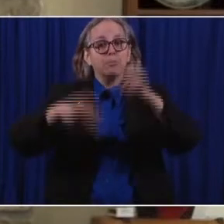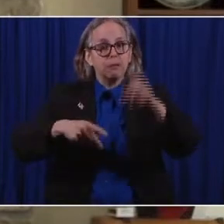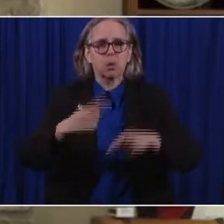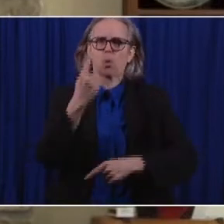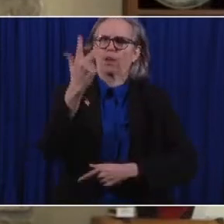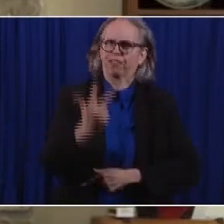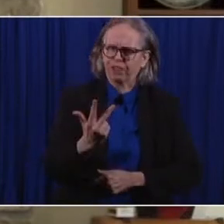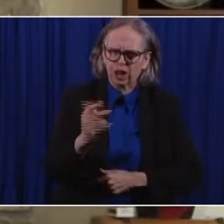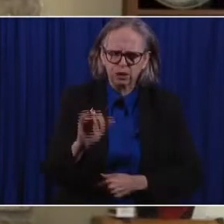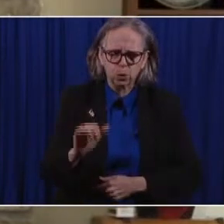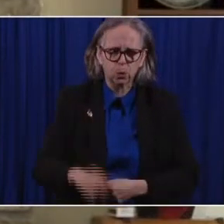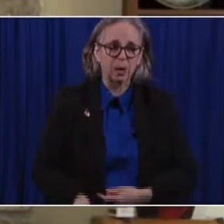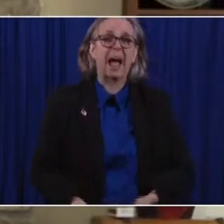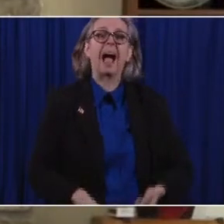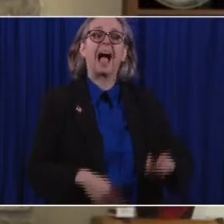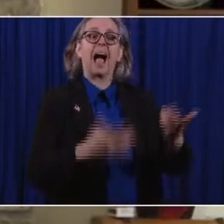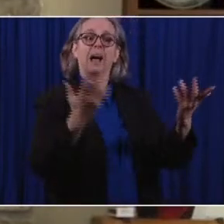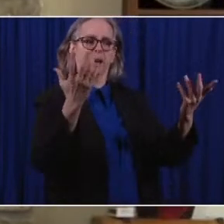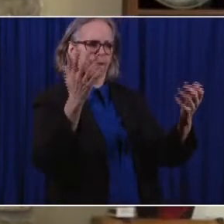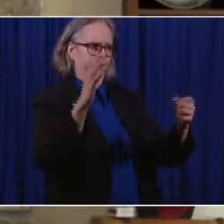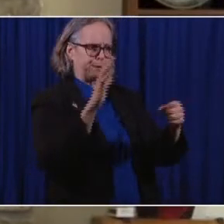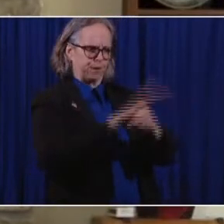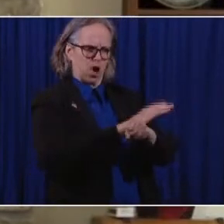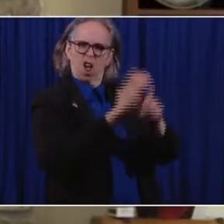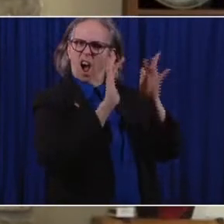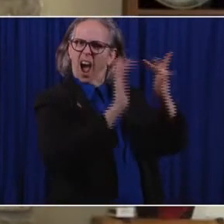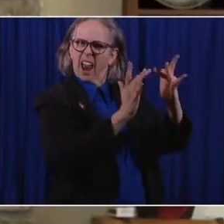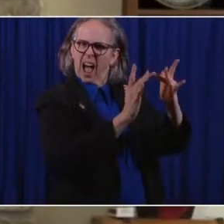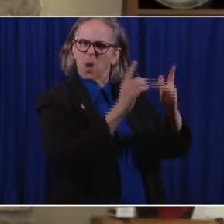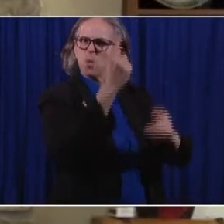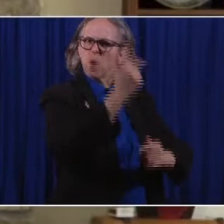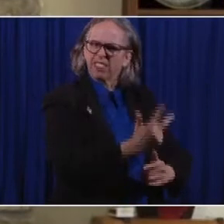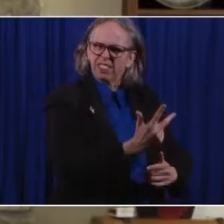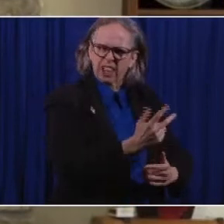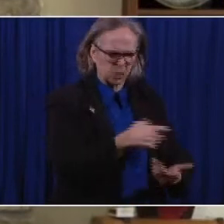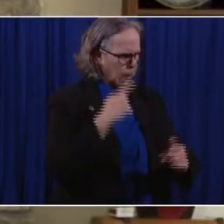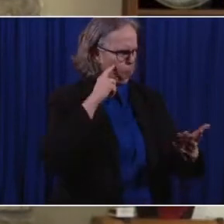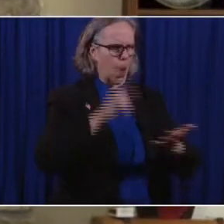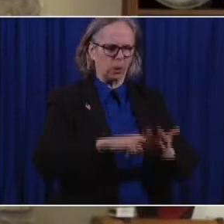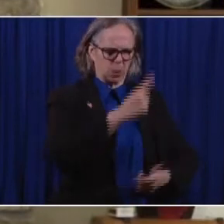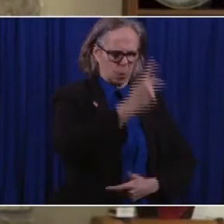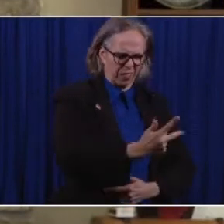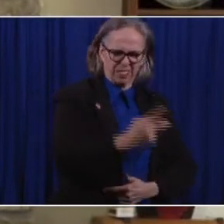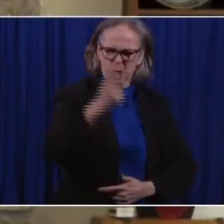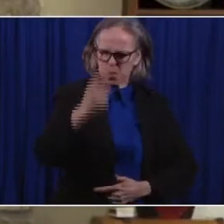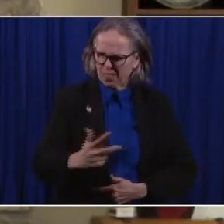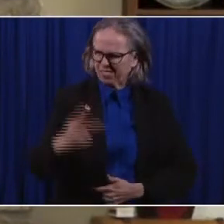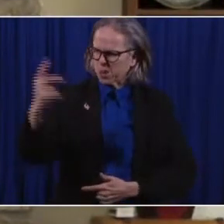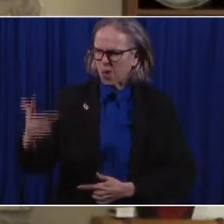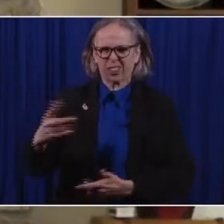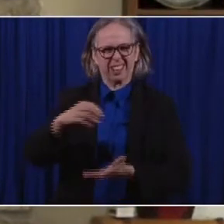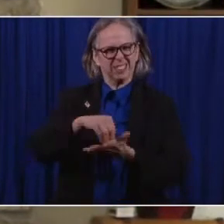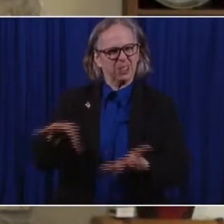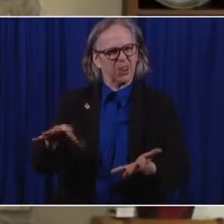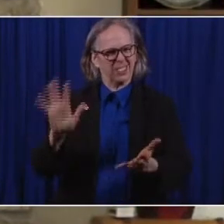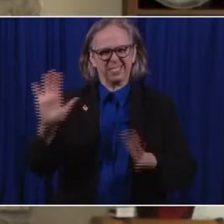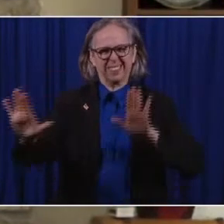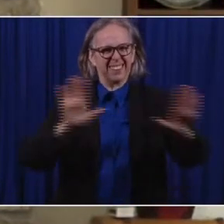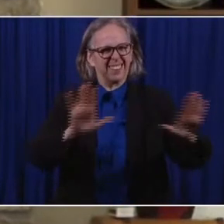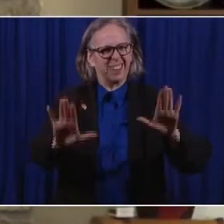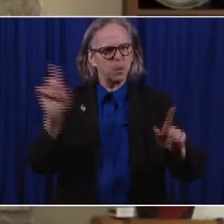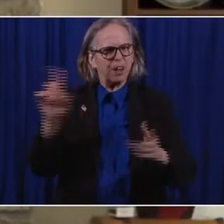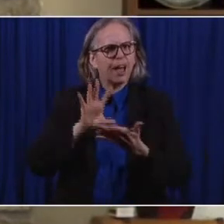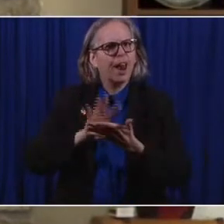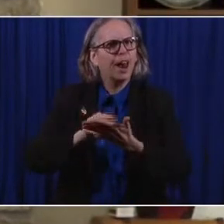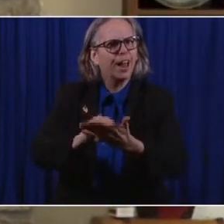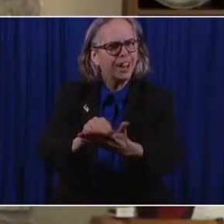out. That's where we are. So we're seeing more coming back in person or in hybrid,